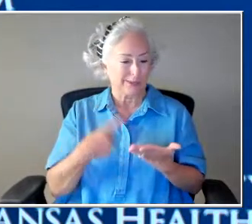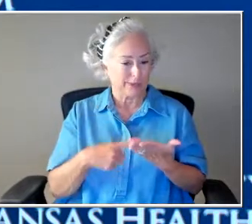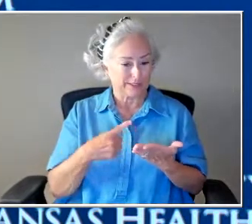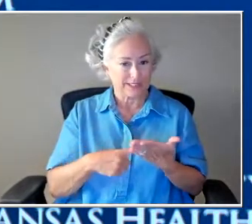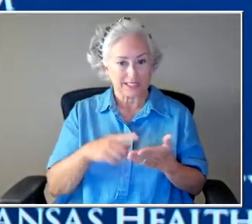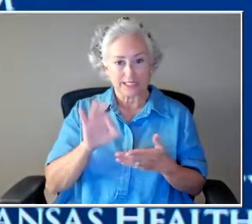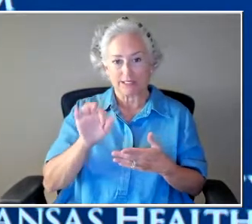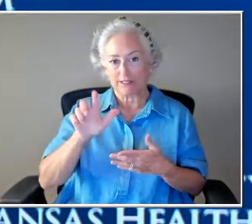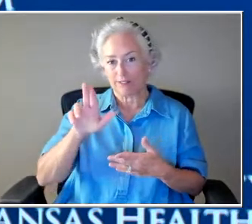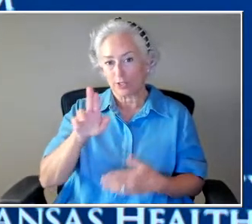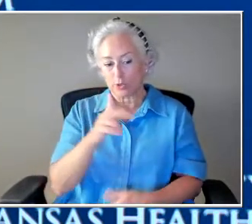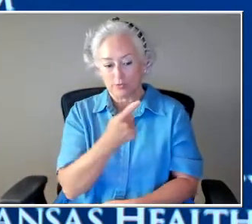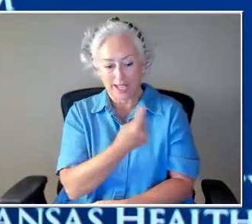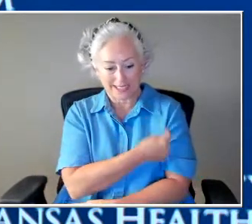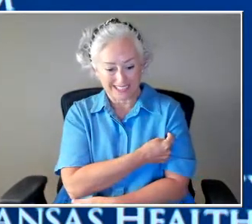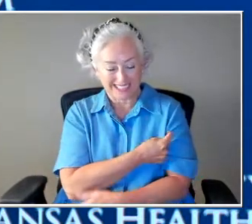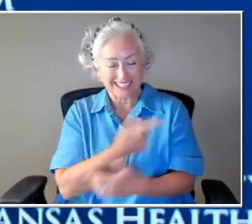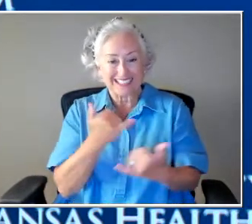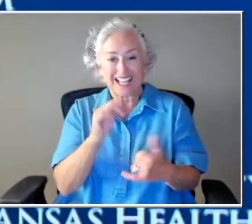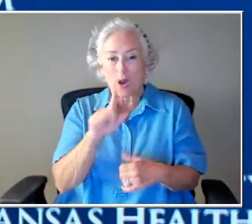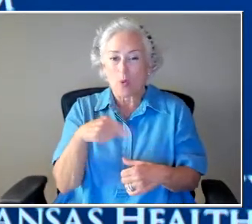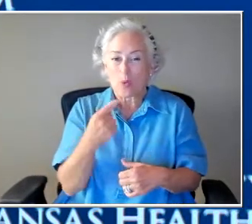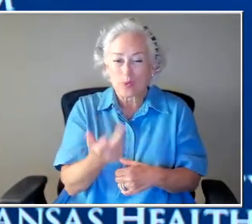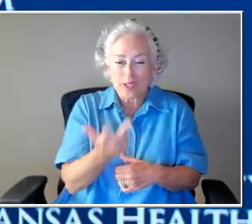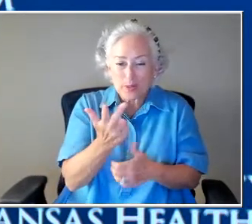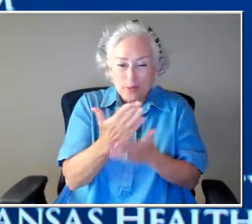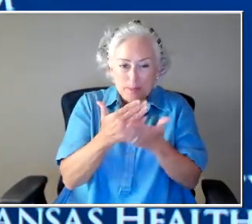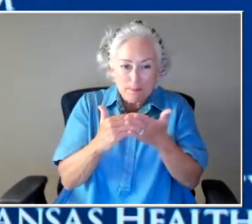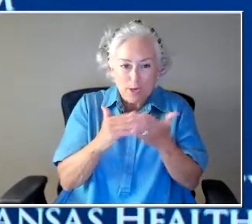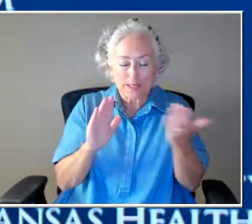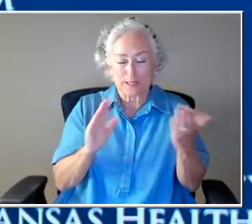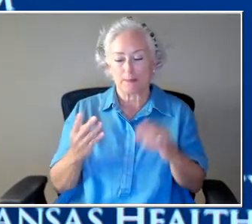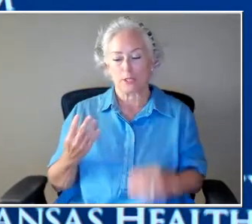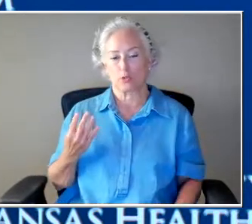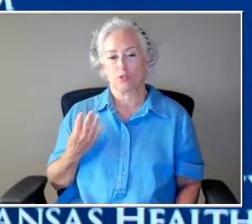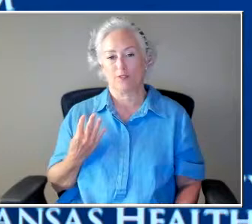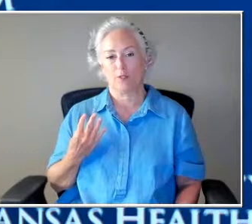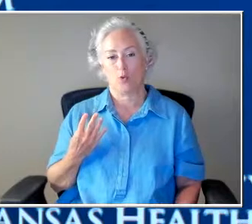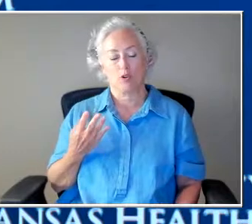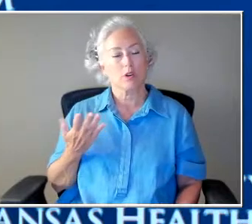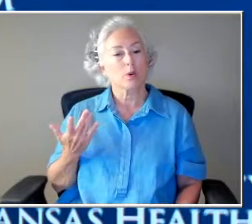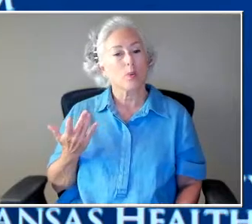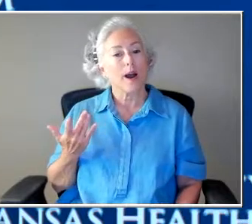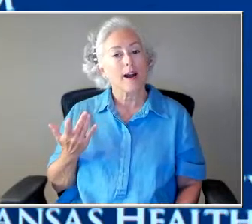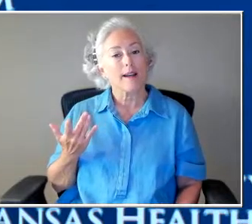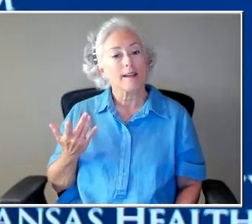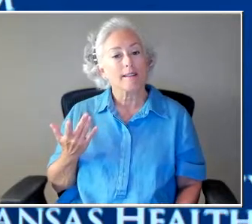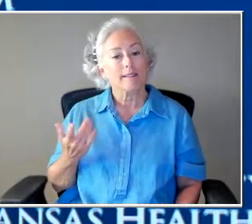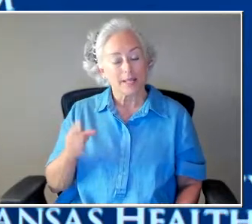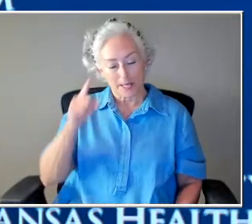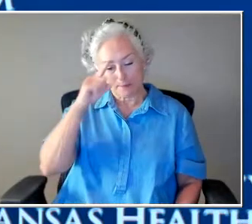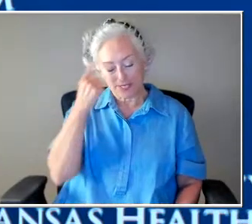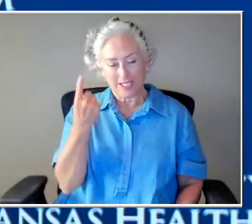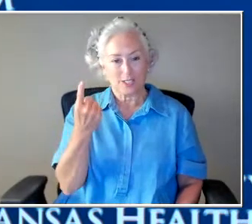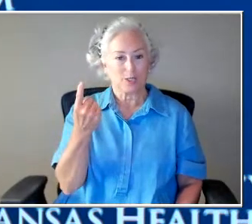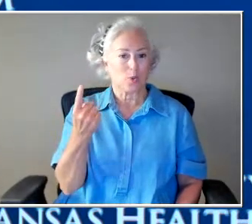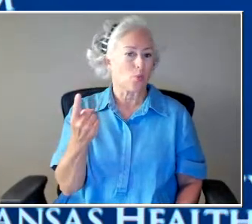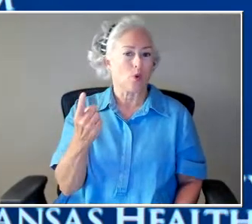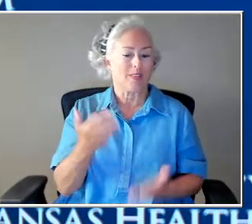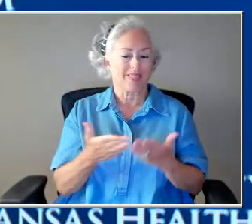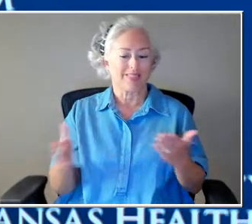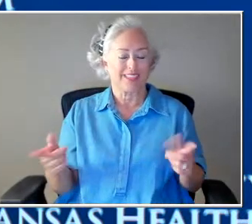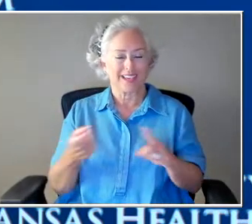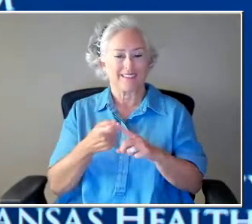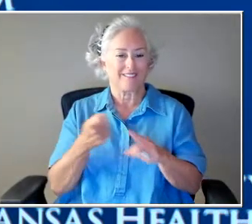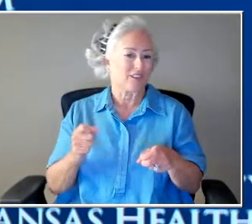vaccines now only have 3 components as opposed to 4. Why is that? Because one of the silver linings of the pandemic is that we